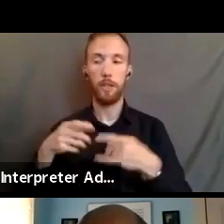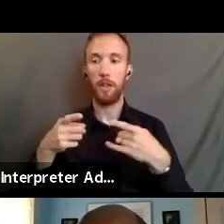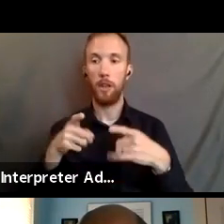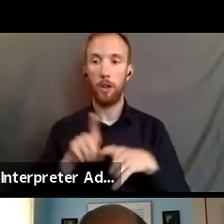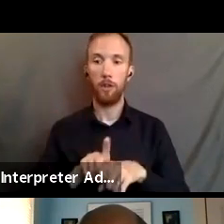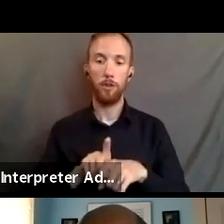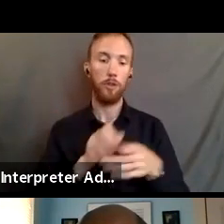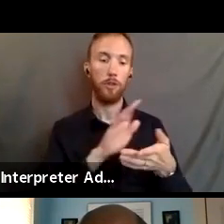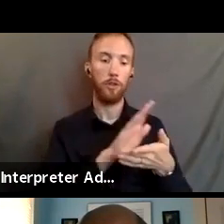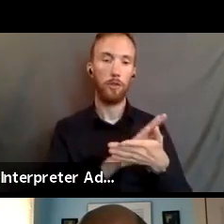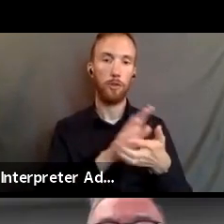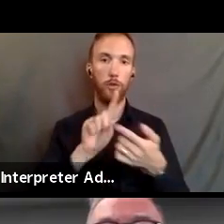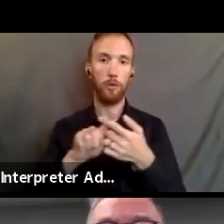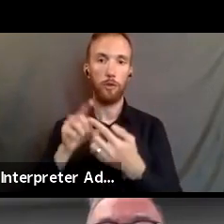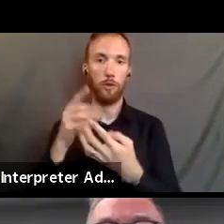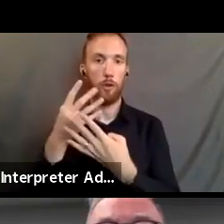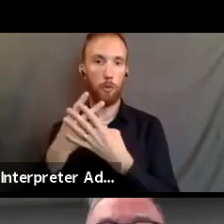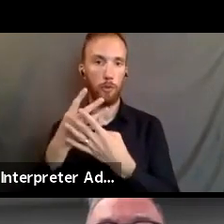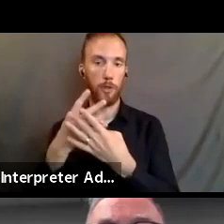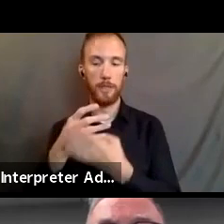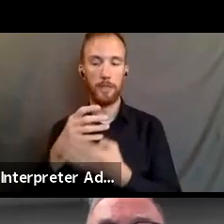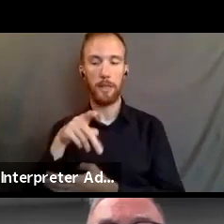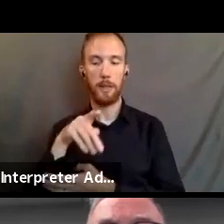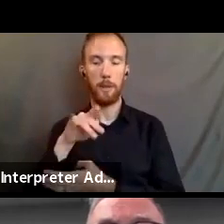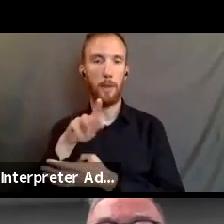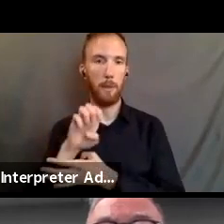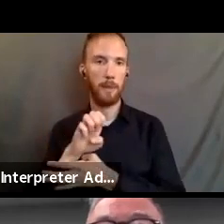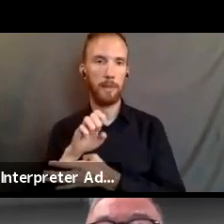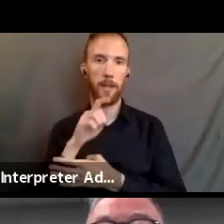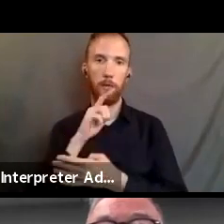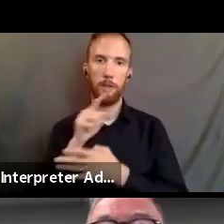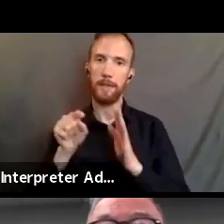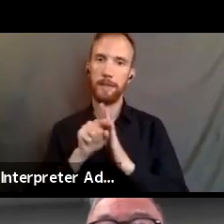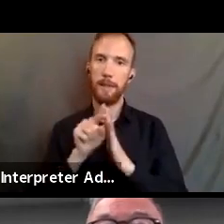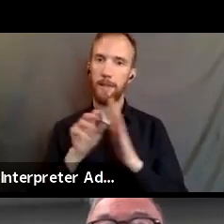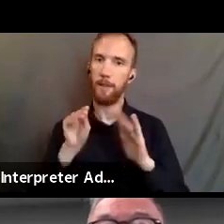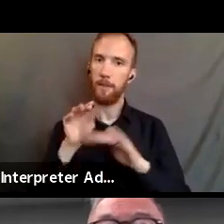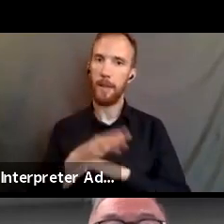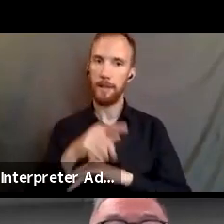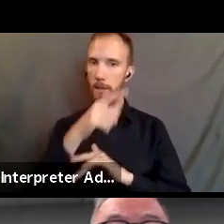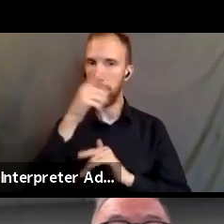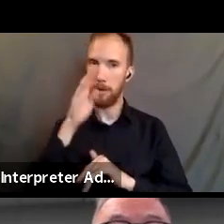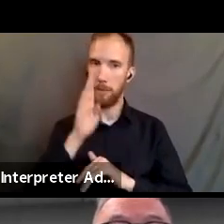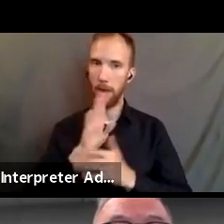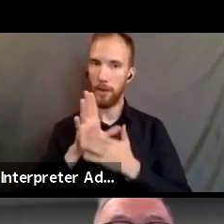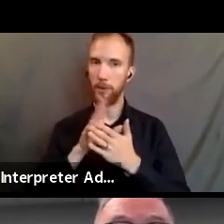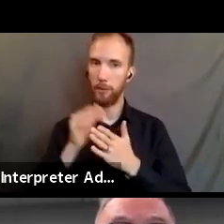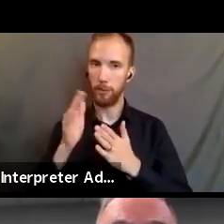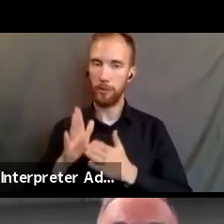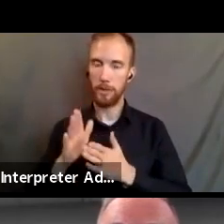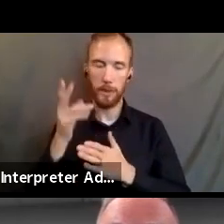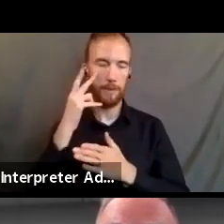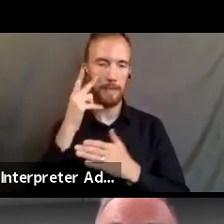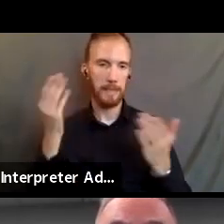brown students and we see that here also with the data for our own chicago public schools since then i have followed along intently with the